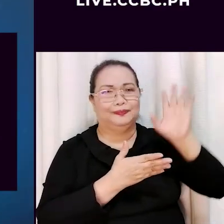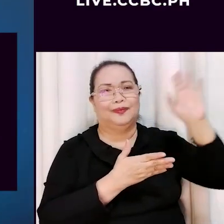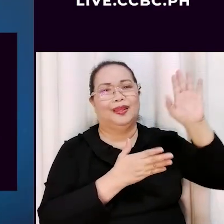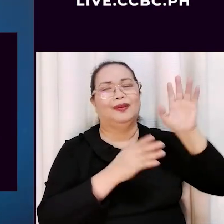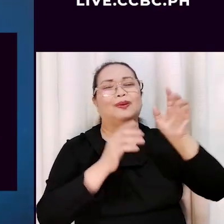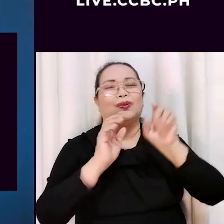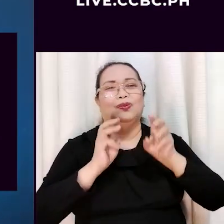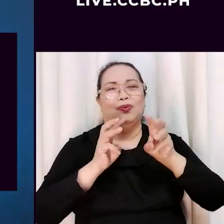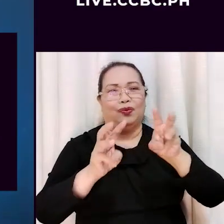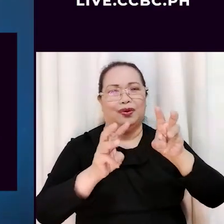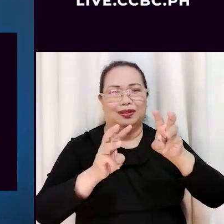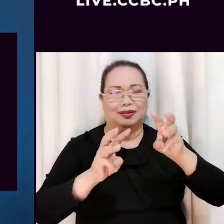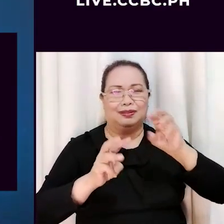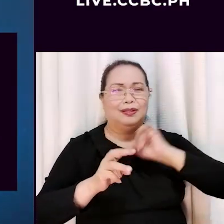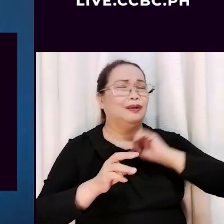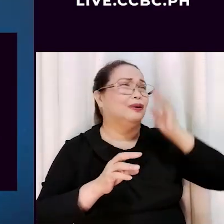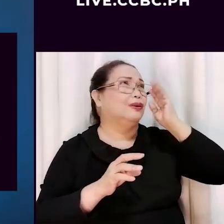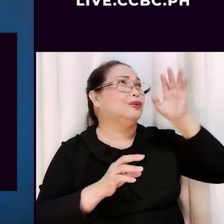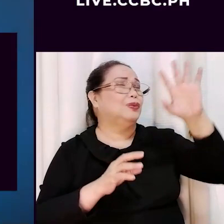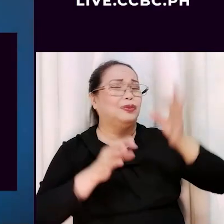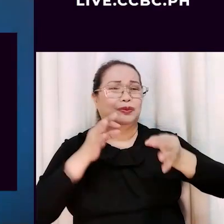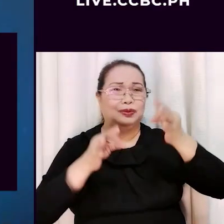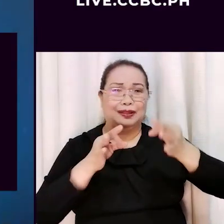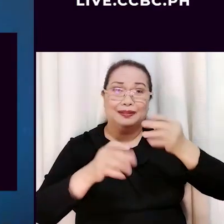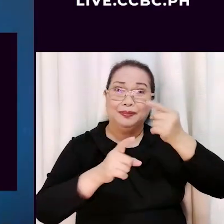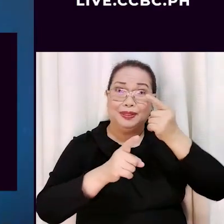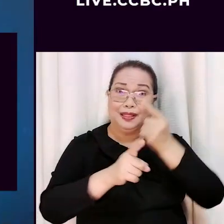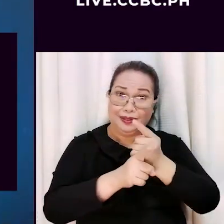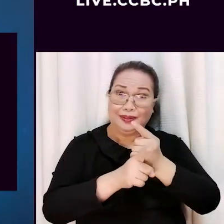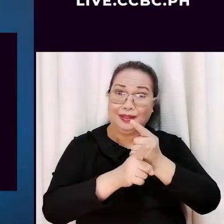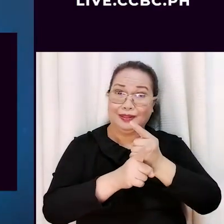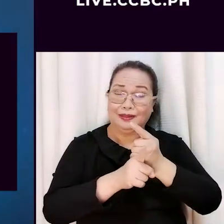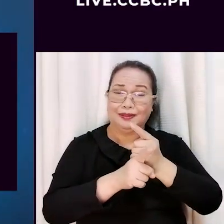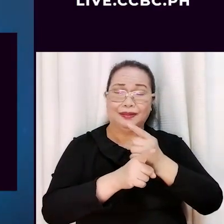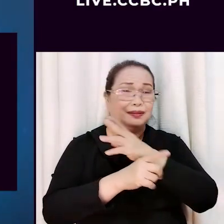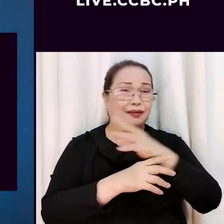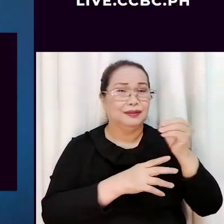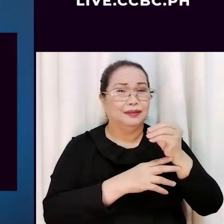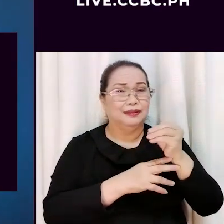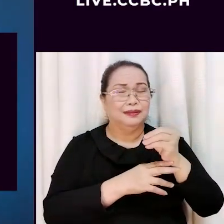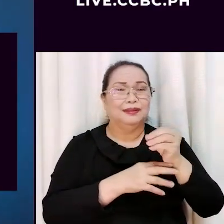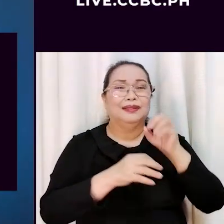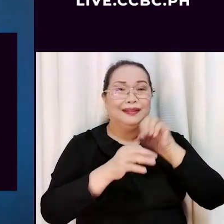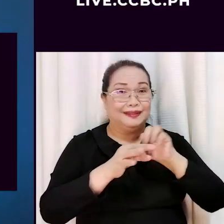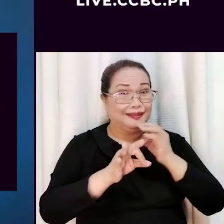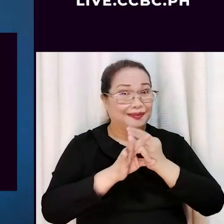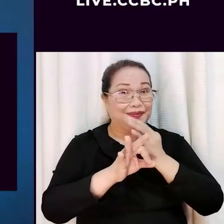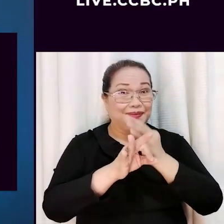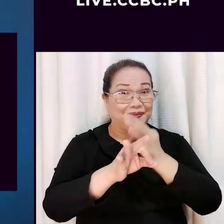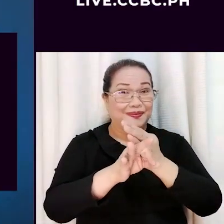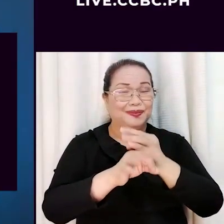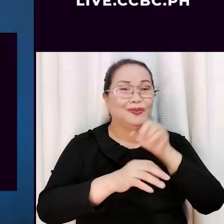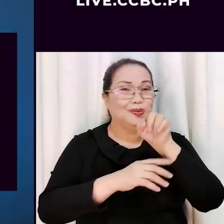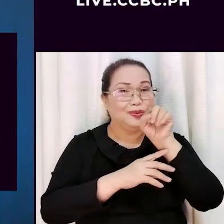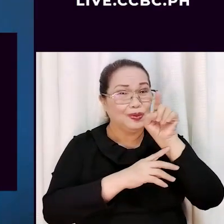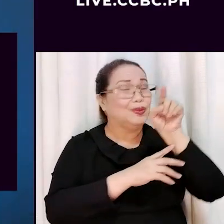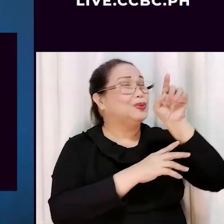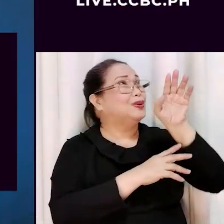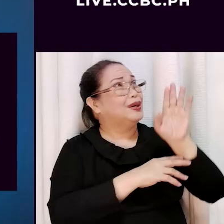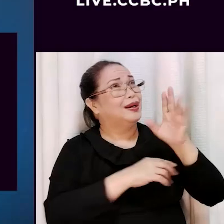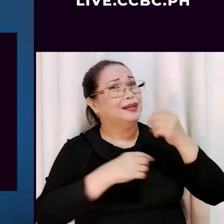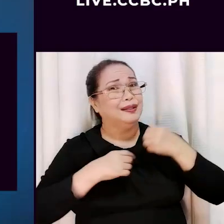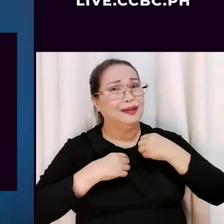75, I know, Lord, that your judgments are right and that in faithfulness you